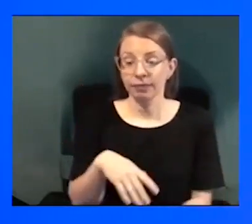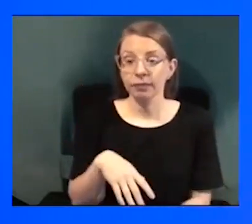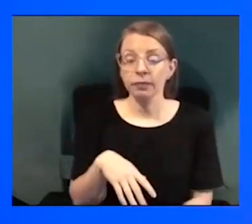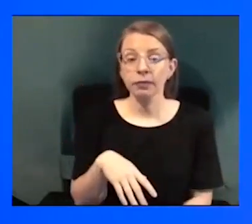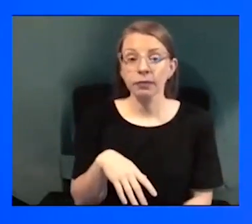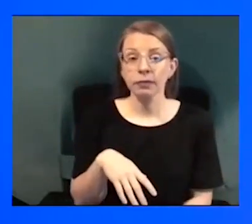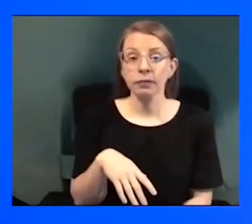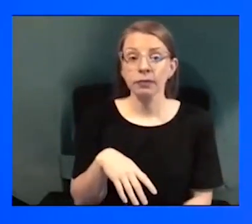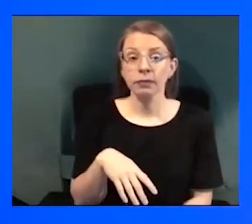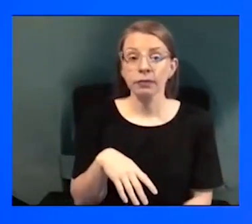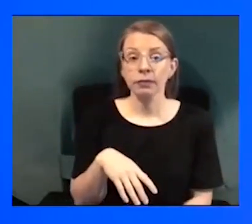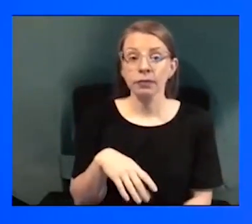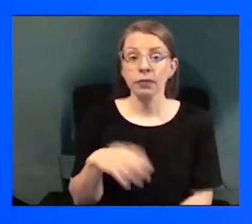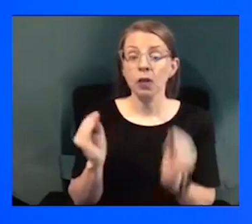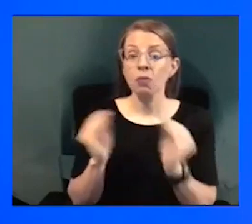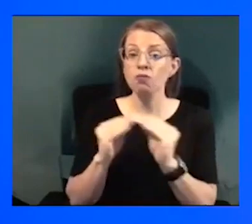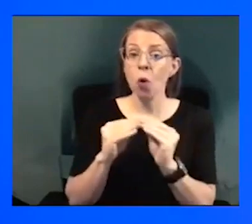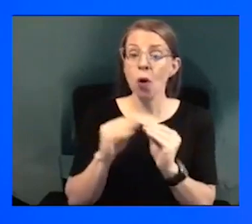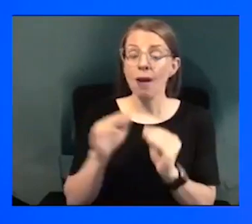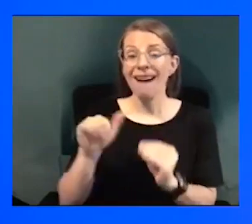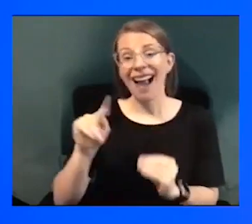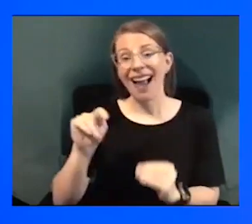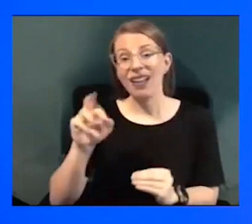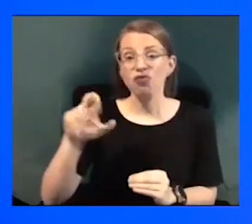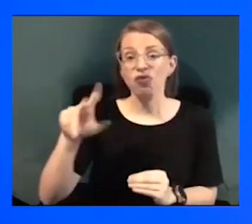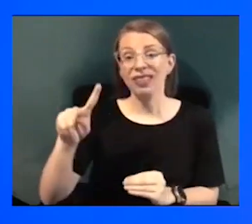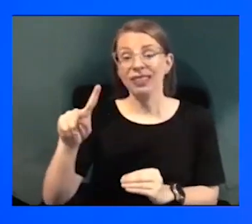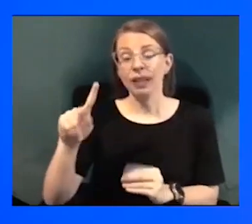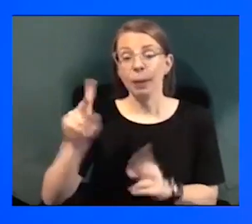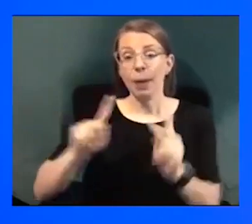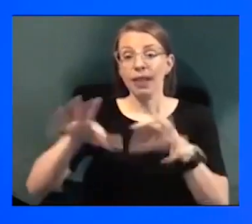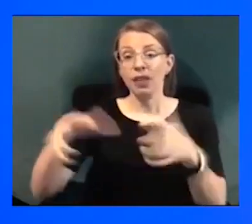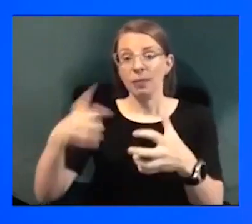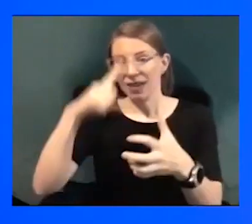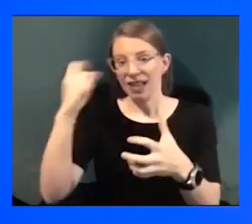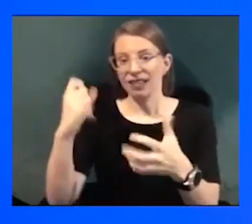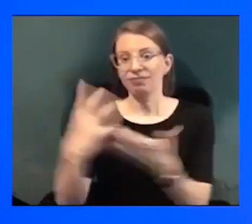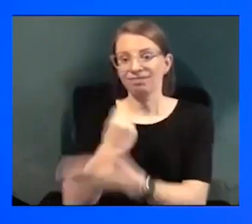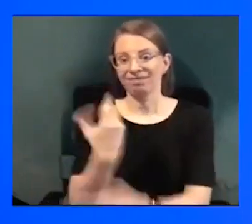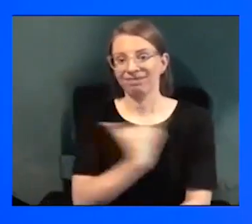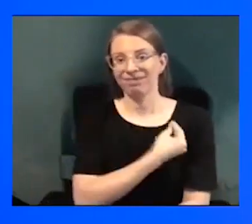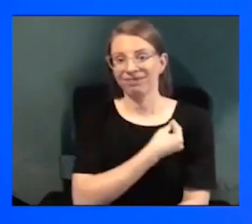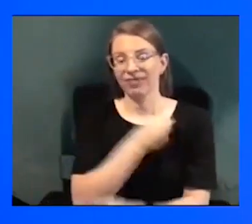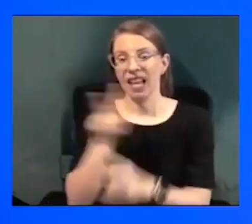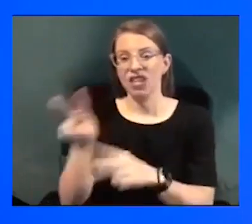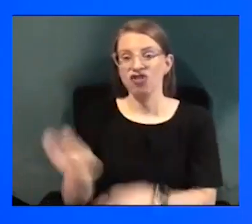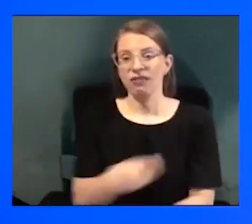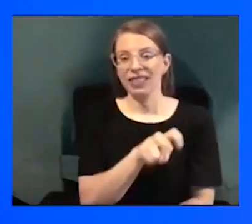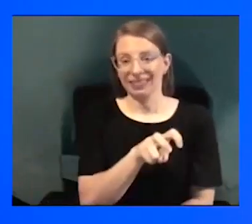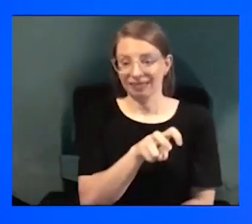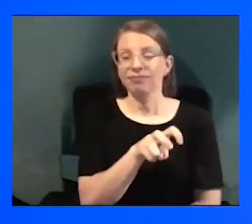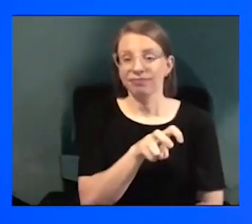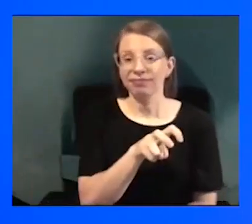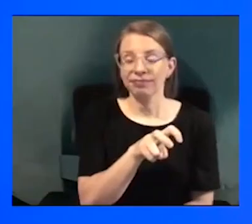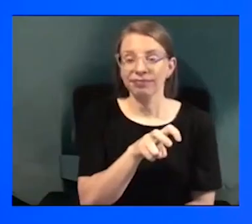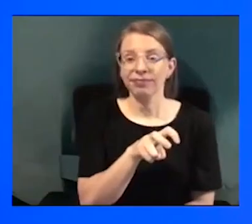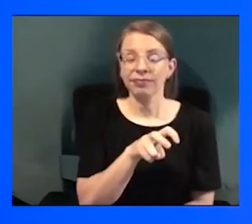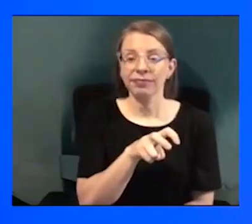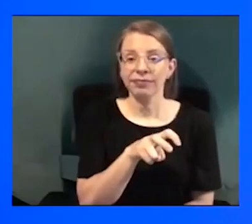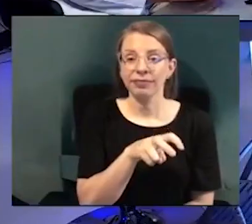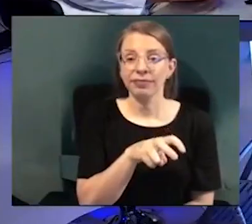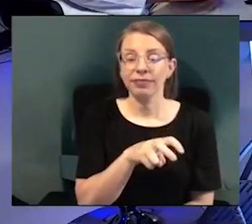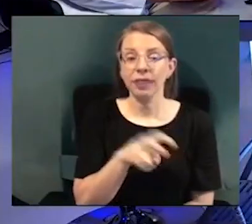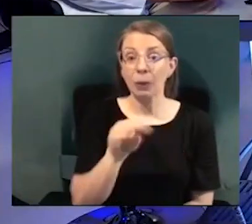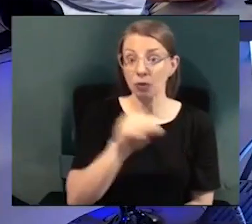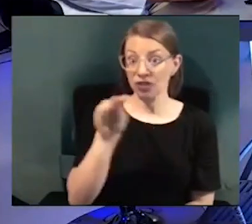more at-risk population is taken out of the mix because of vaccination. Now it's shifting. Yeah, that's really, and it's the percentage of